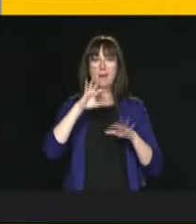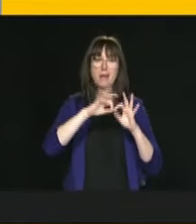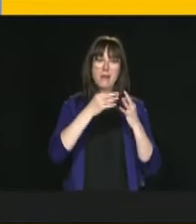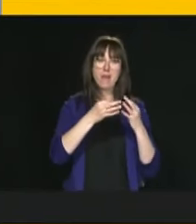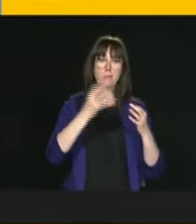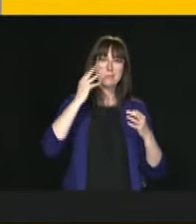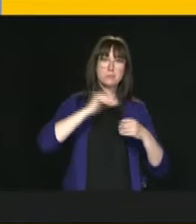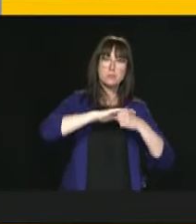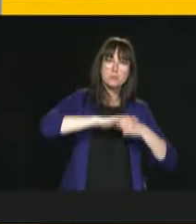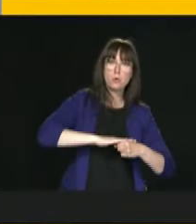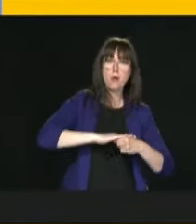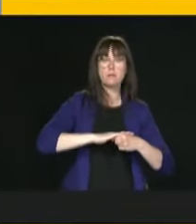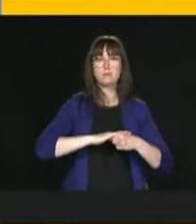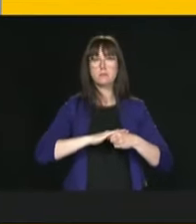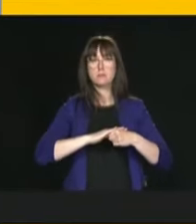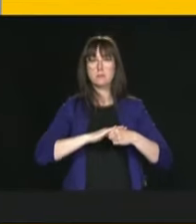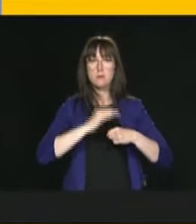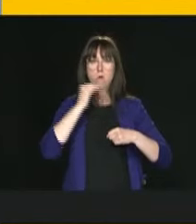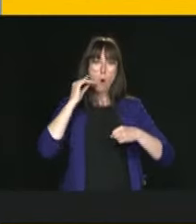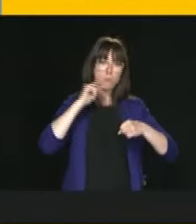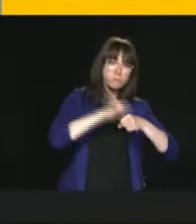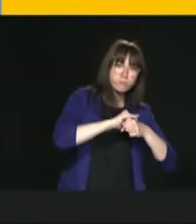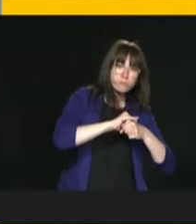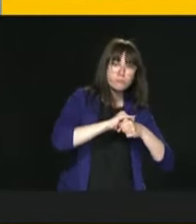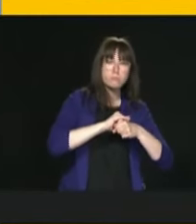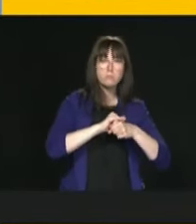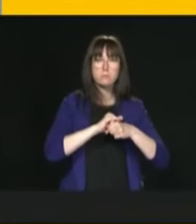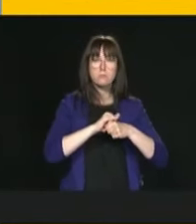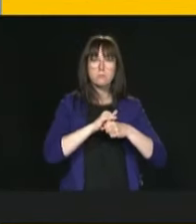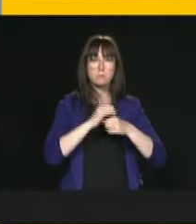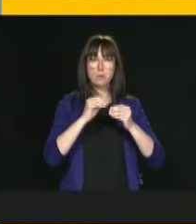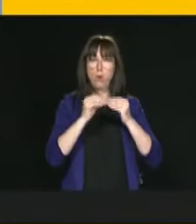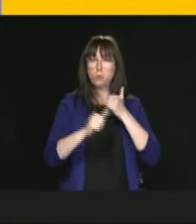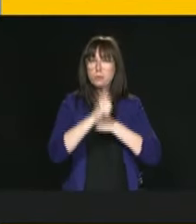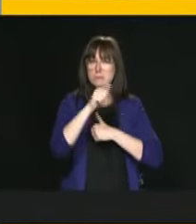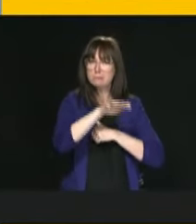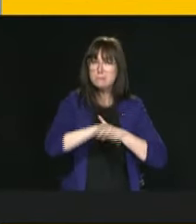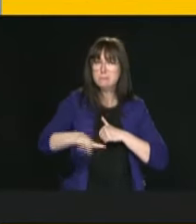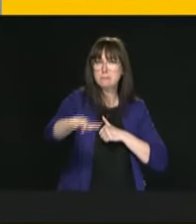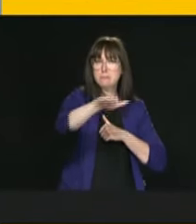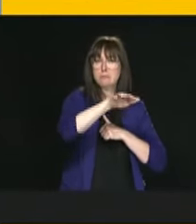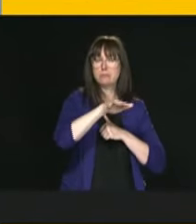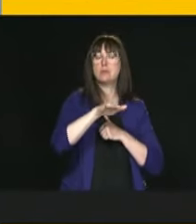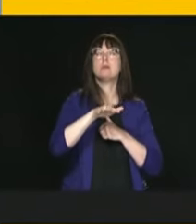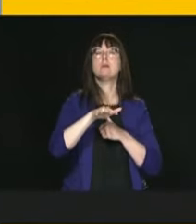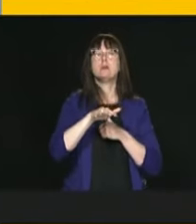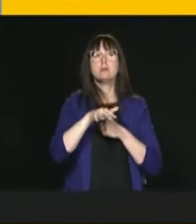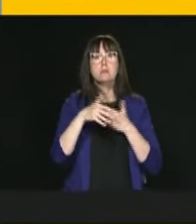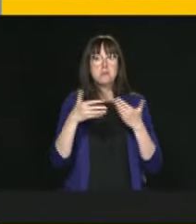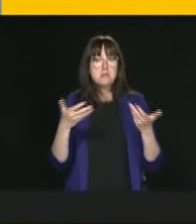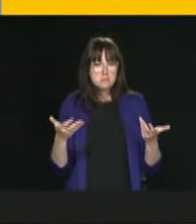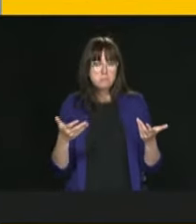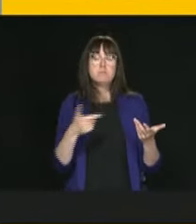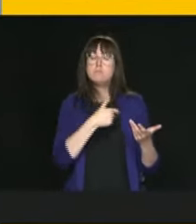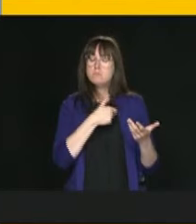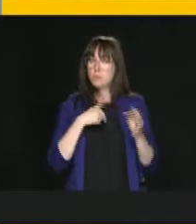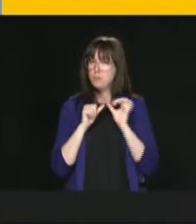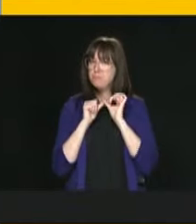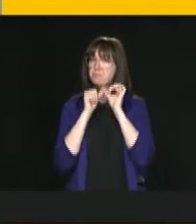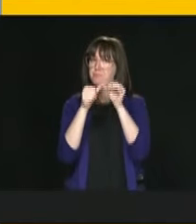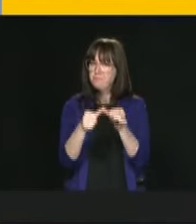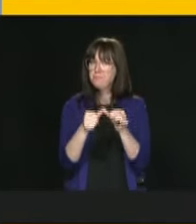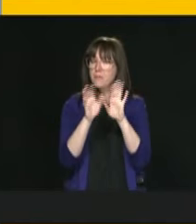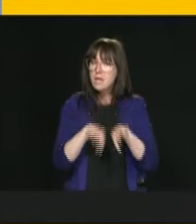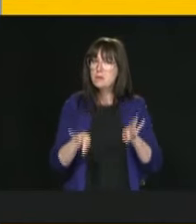the confinement and the vulnerabilities of certain segments of the population. And that's why we are continuing our important